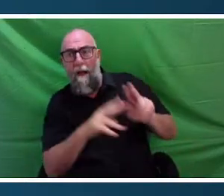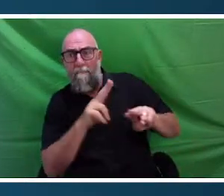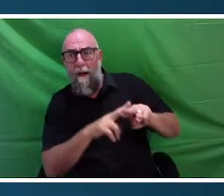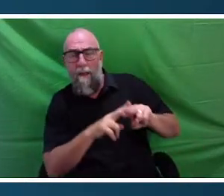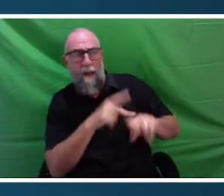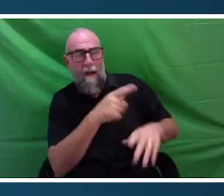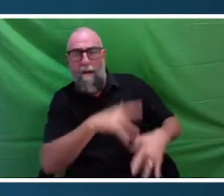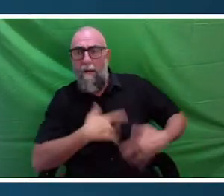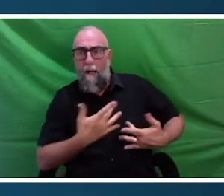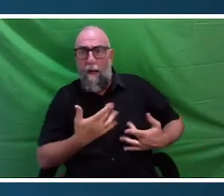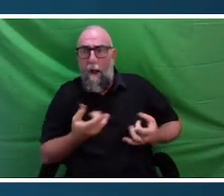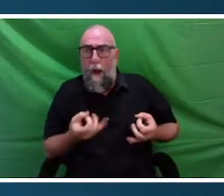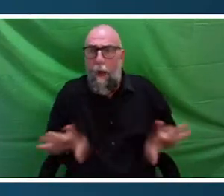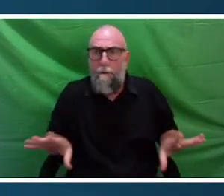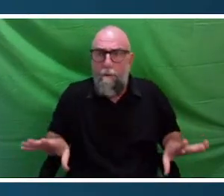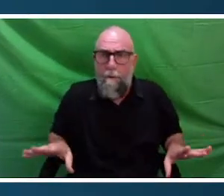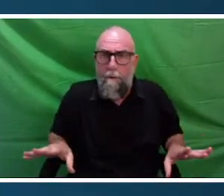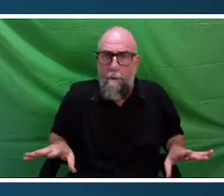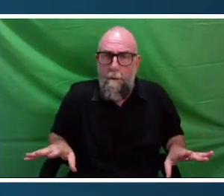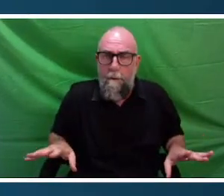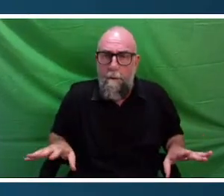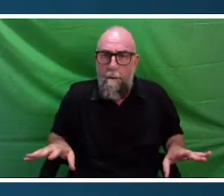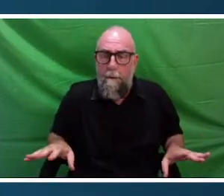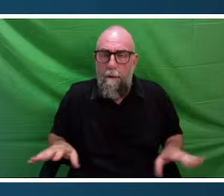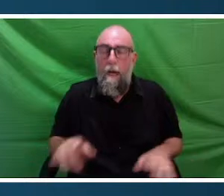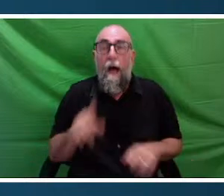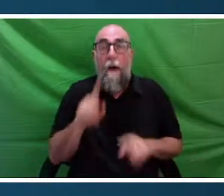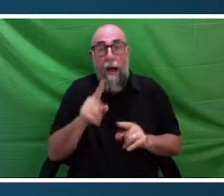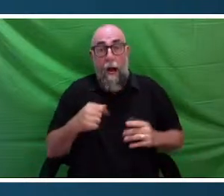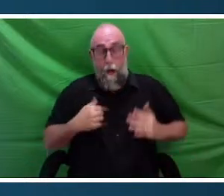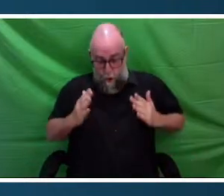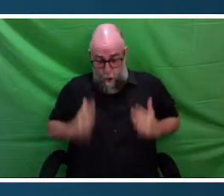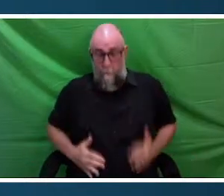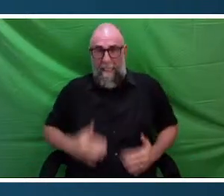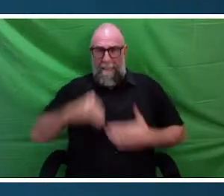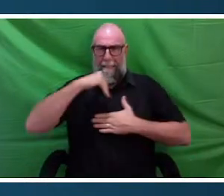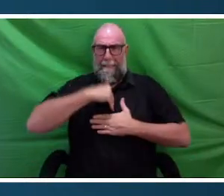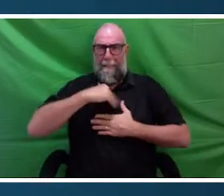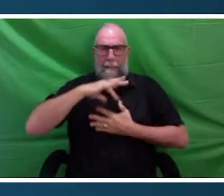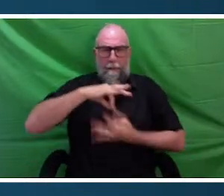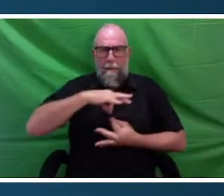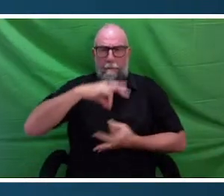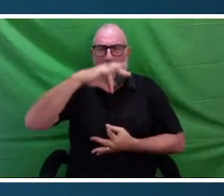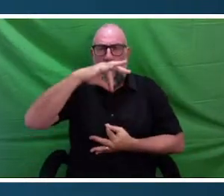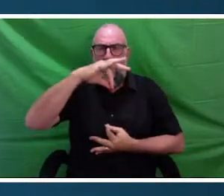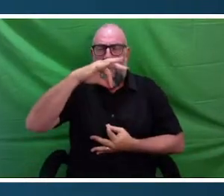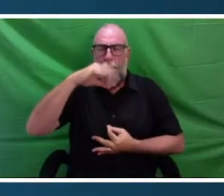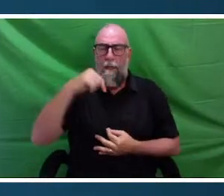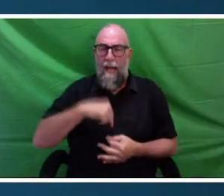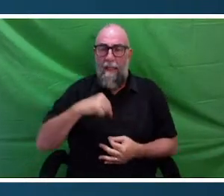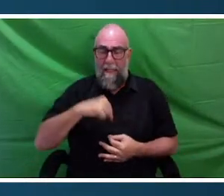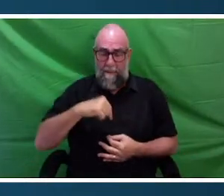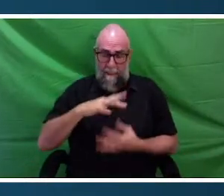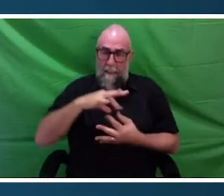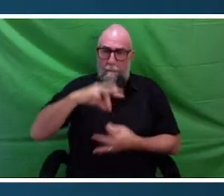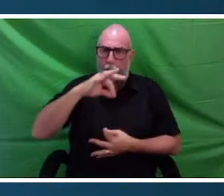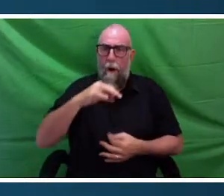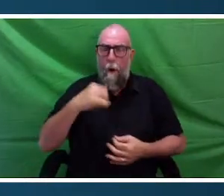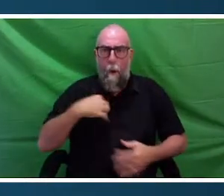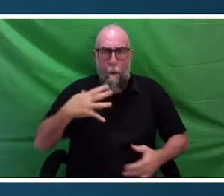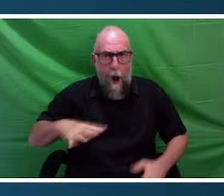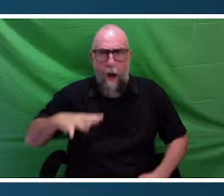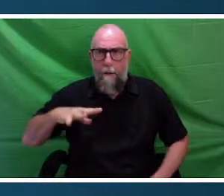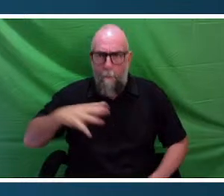impotence. In the human spirit lies a fundamental urge to act in the face of